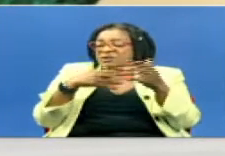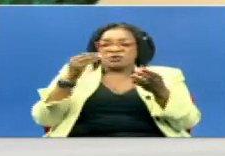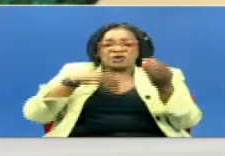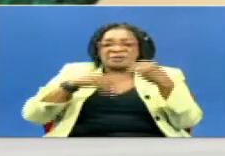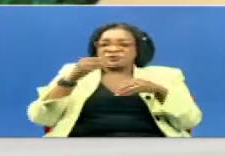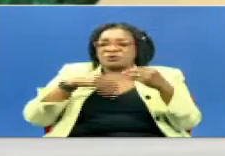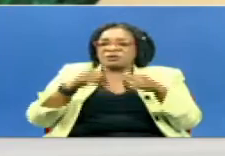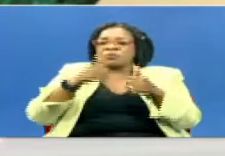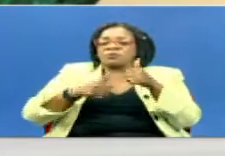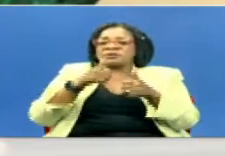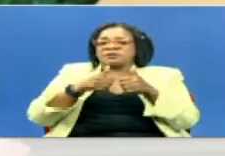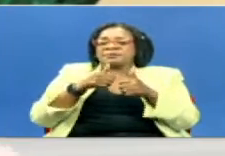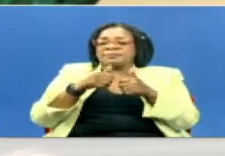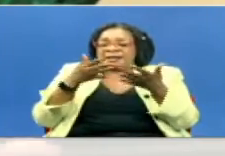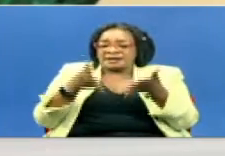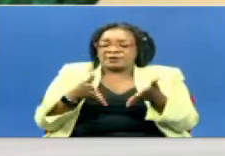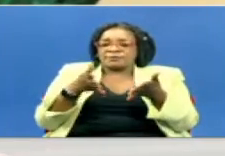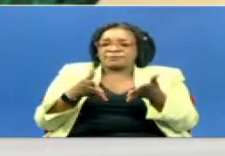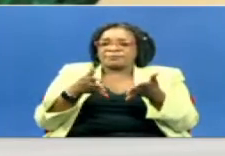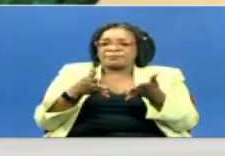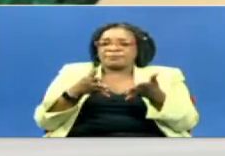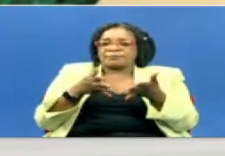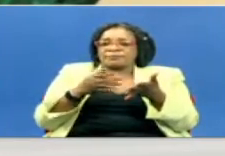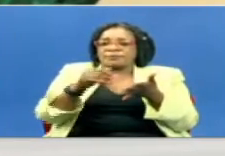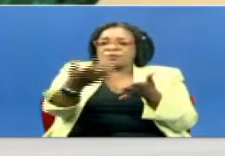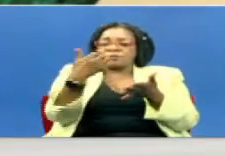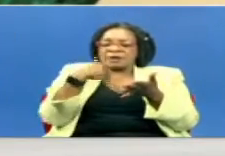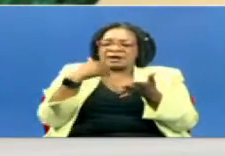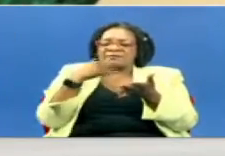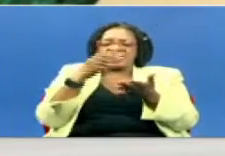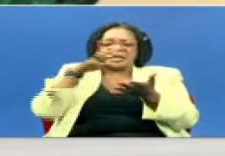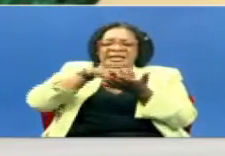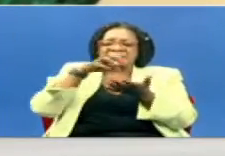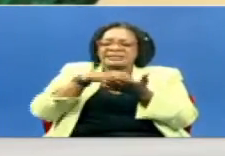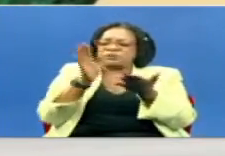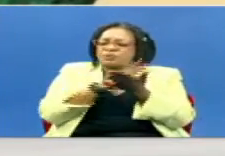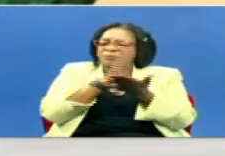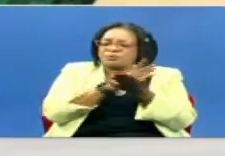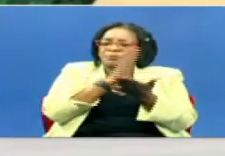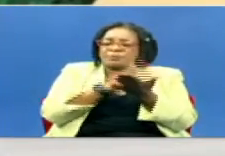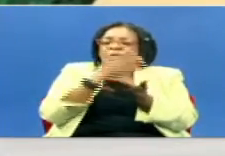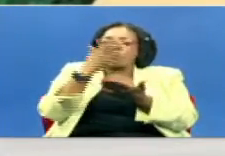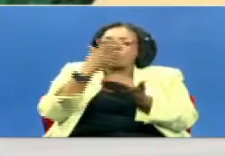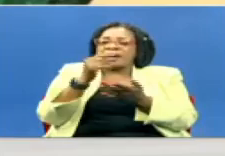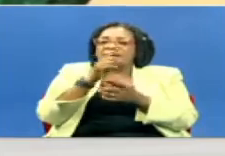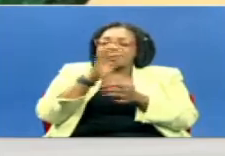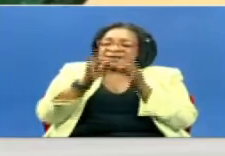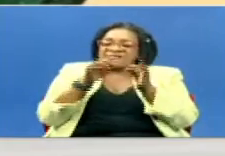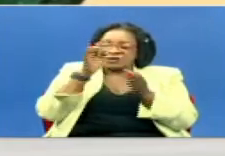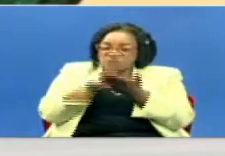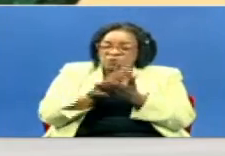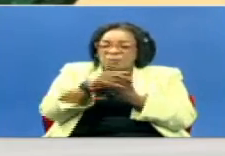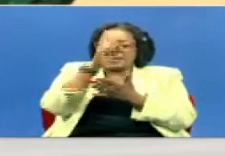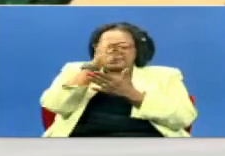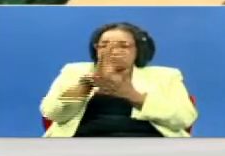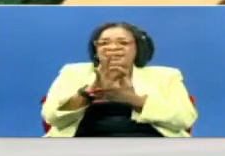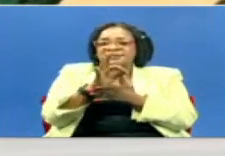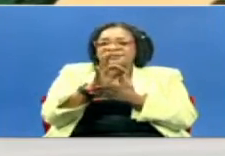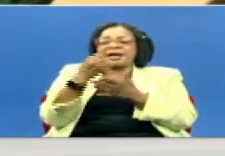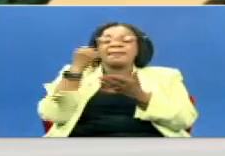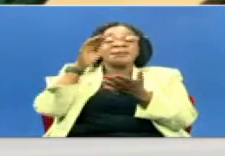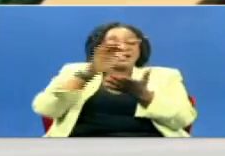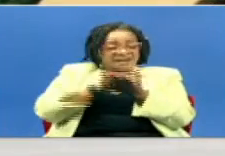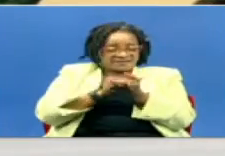is, this is why now they're removing those cases. Why don't they, if they are serious, and I believe they